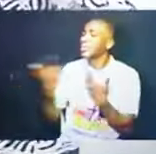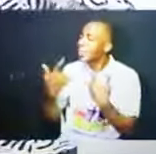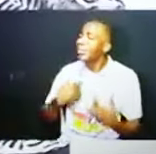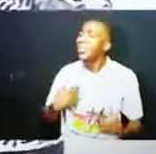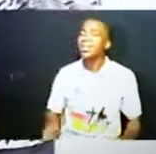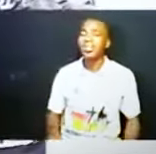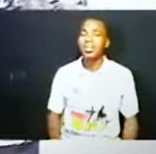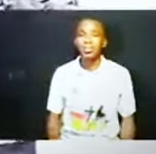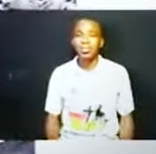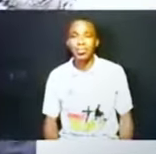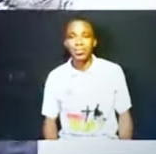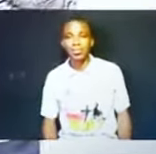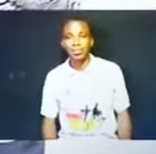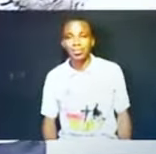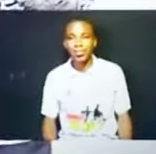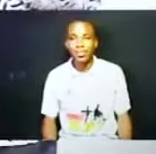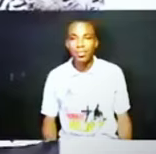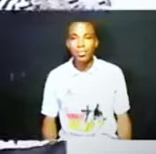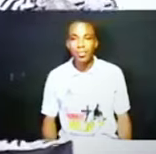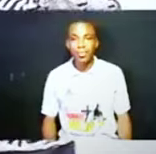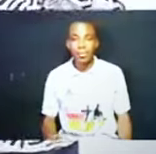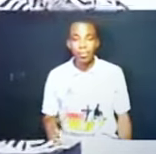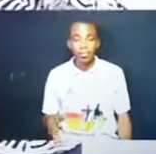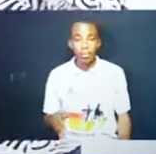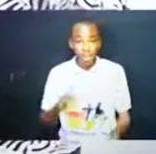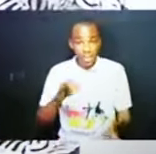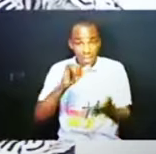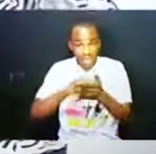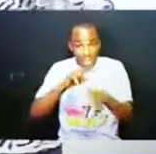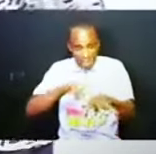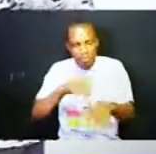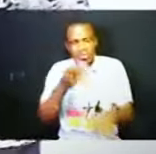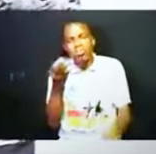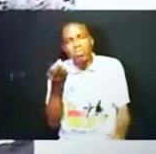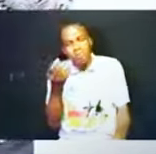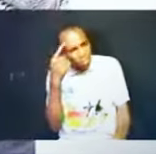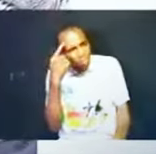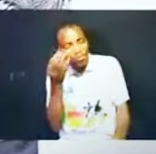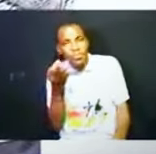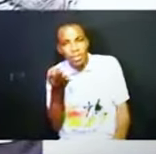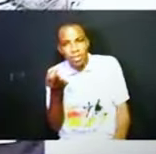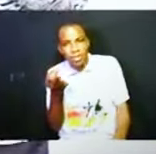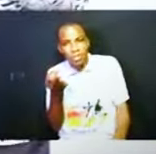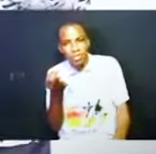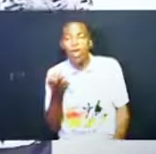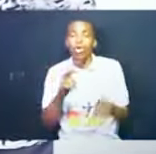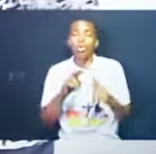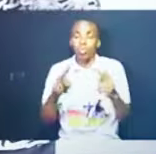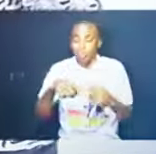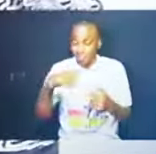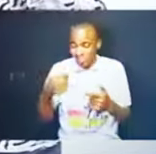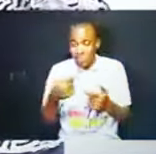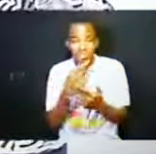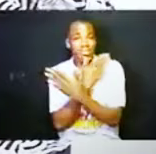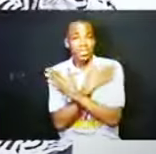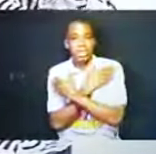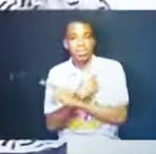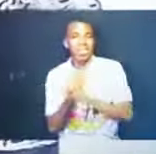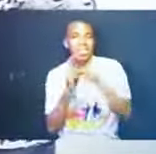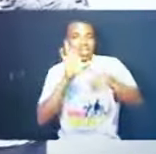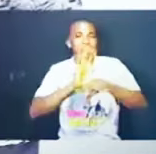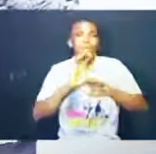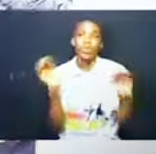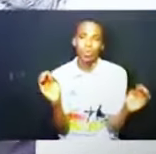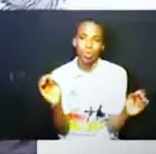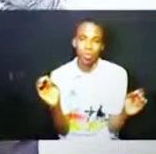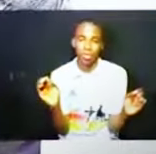what's your name? That was about a Friday. I know no if yada. A Sunday I didn't go to church. Kwesiada no, man kwa sorry.